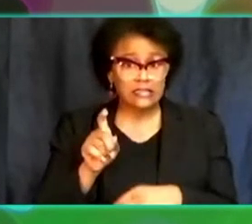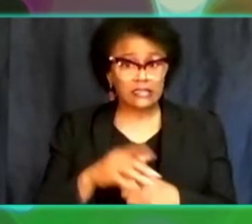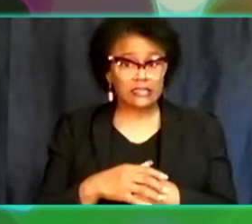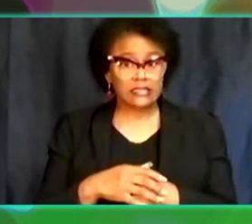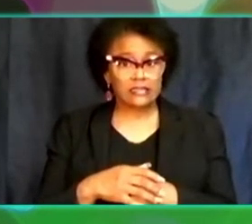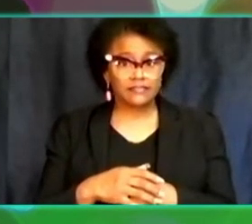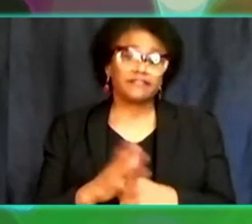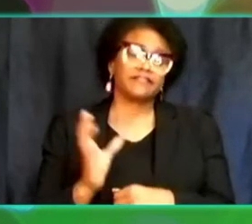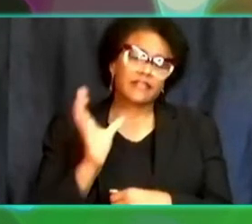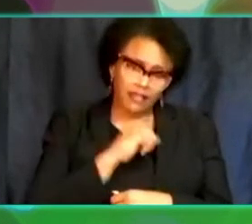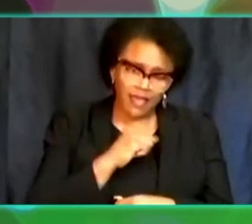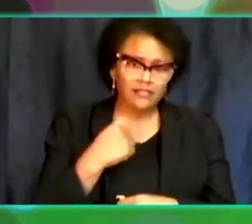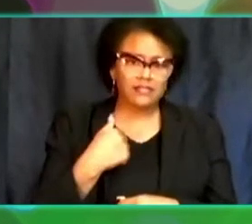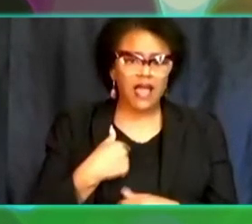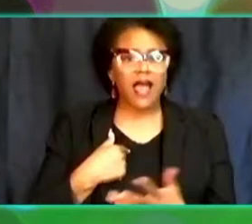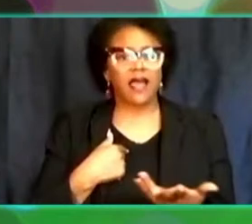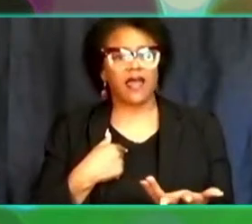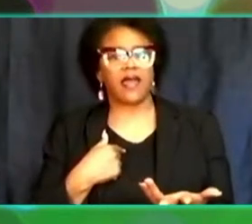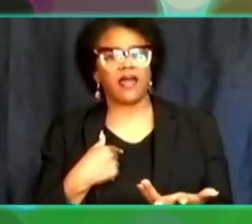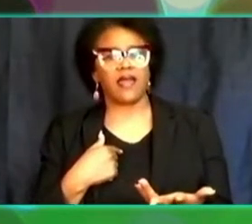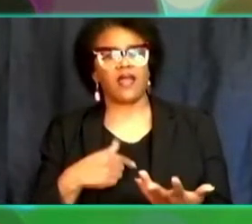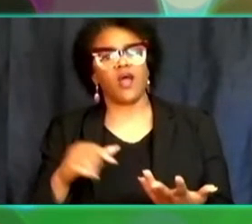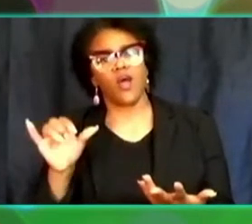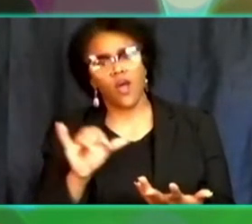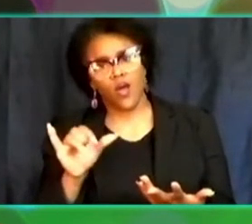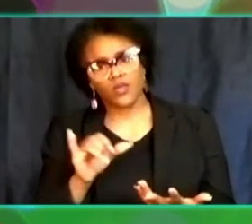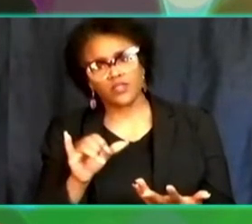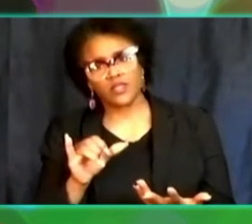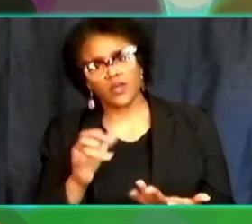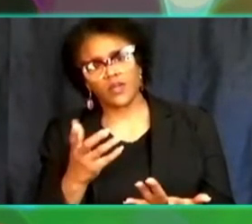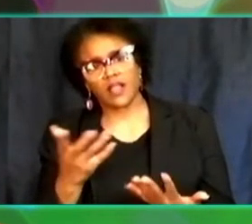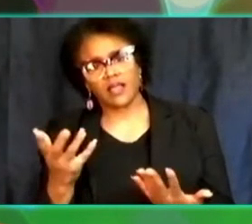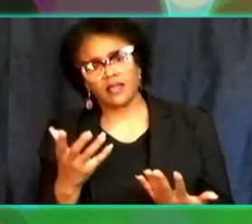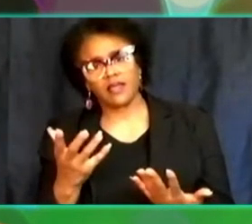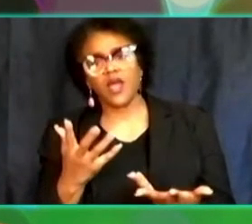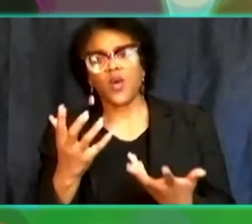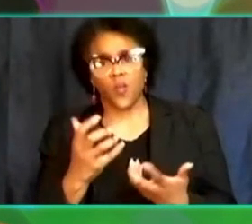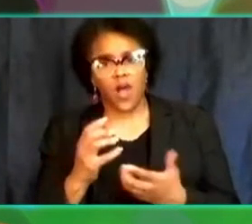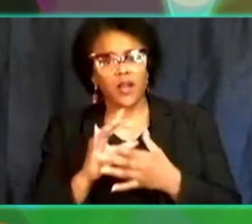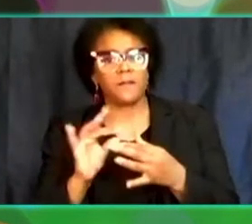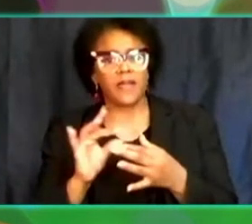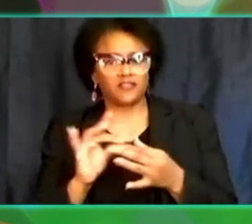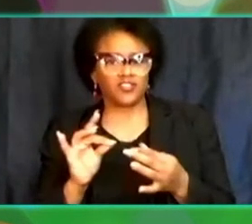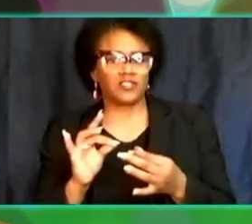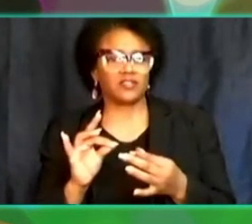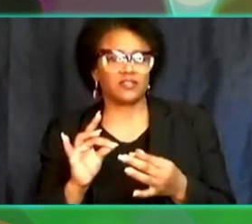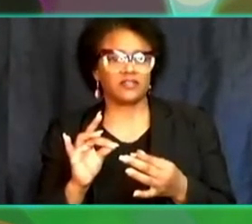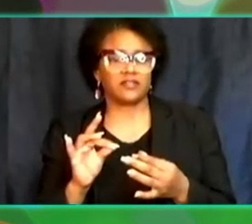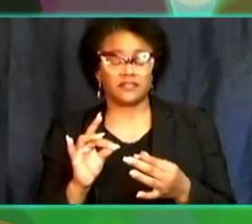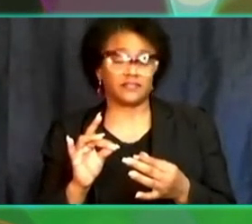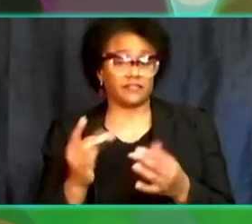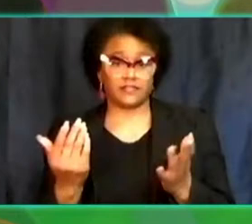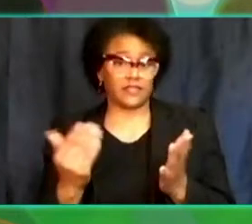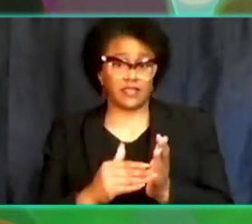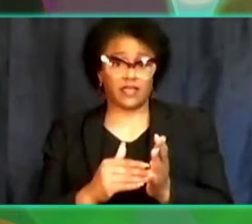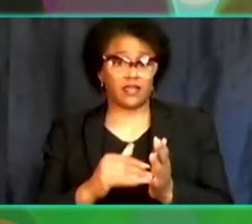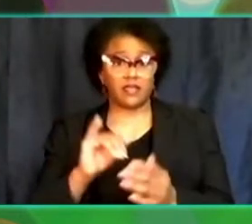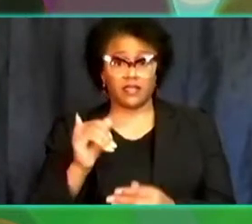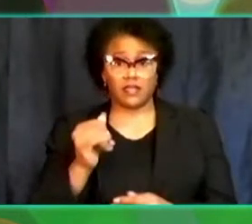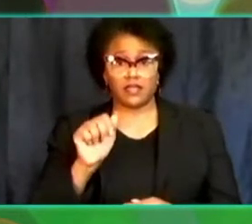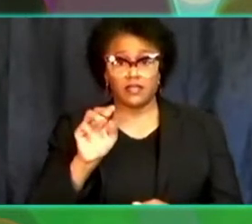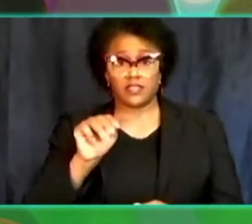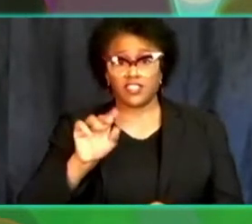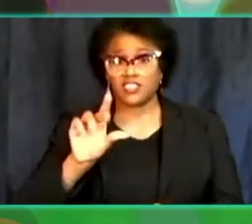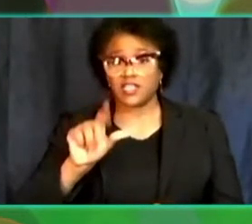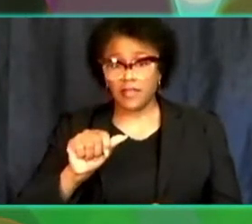guess I like just also like want to mention, I again, like Jamila and I are very